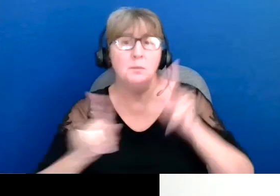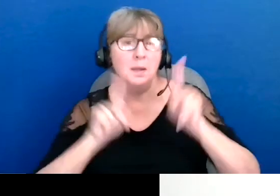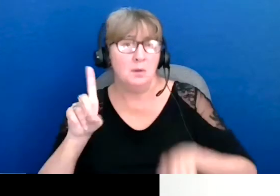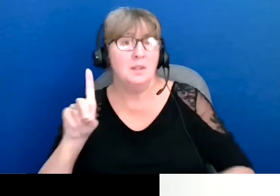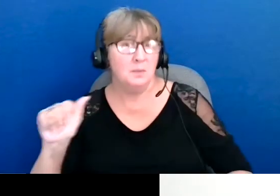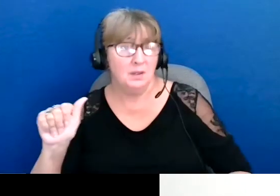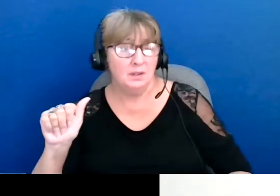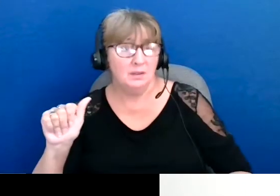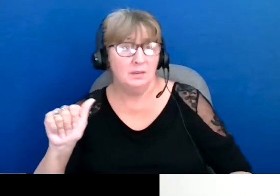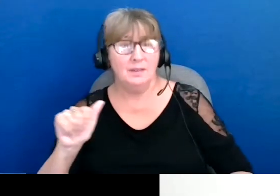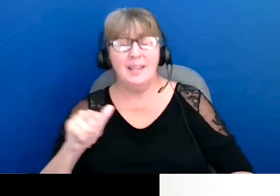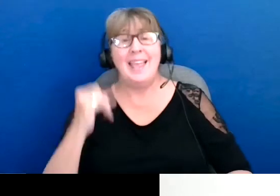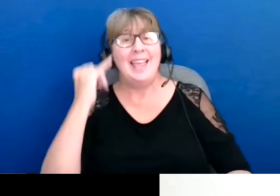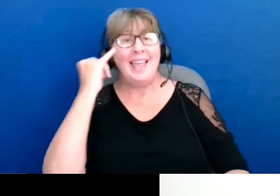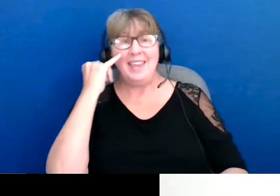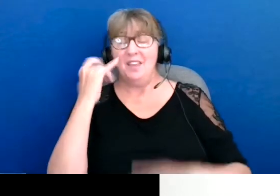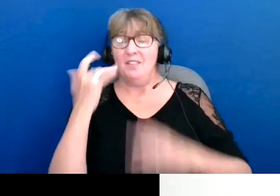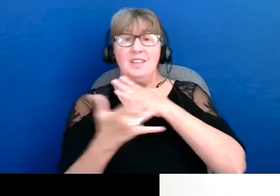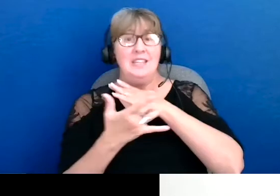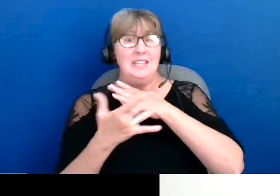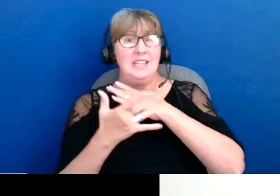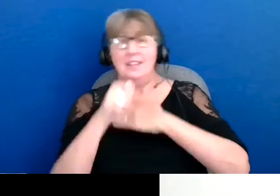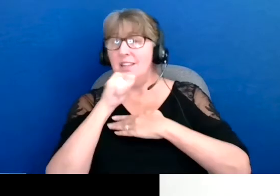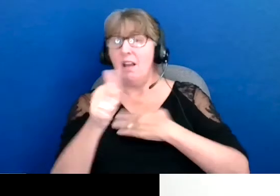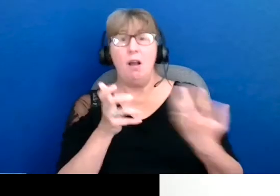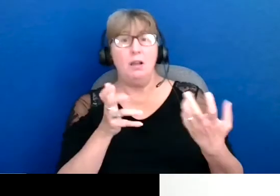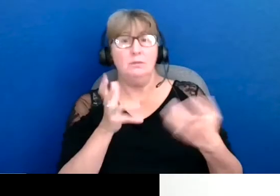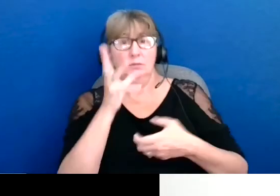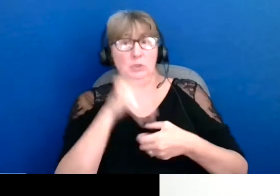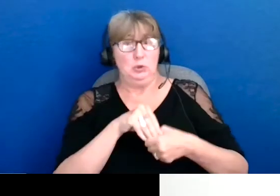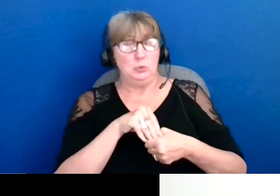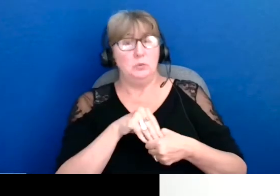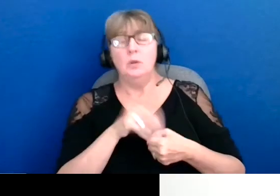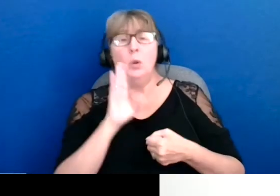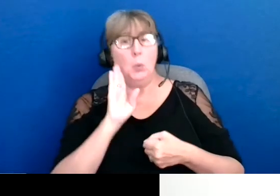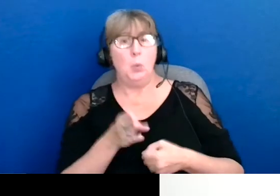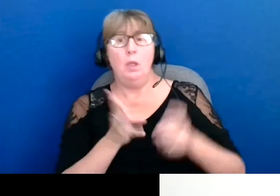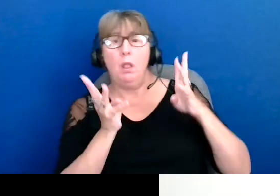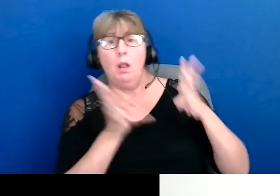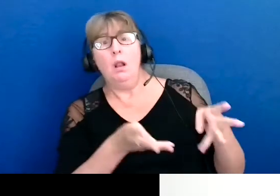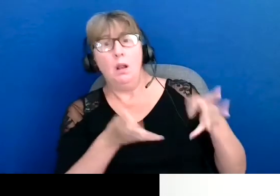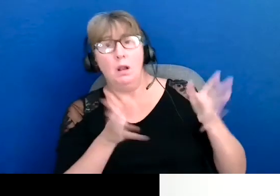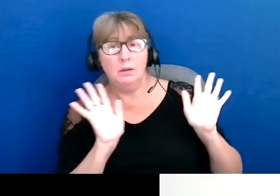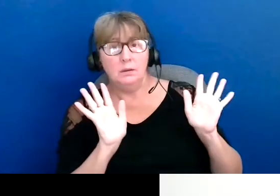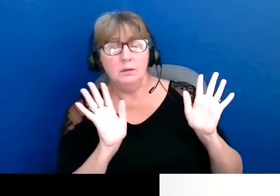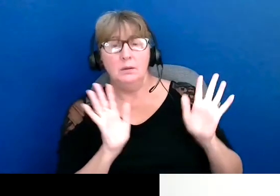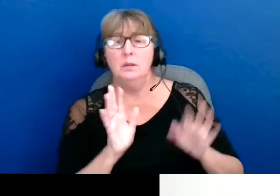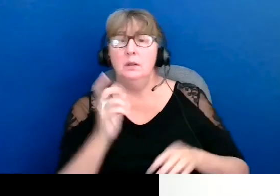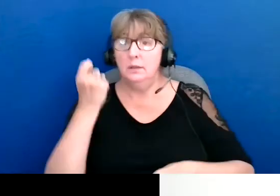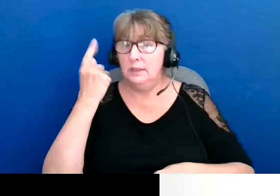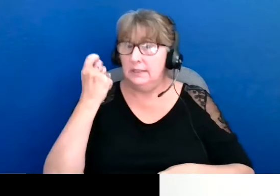will be left behind and excluded if future technology is not designed for accessibility.